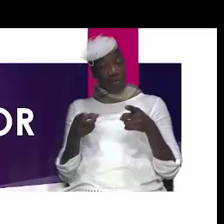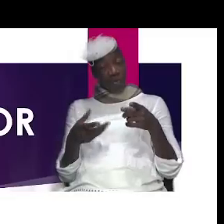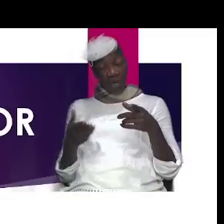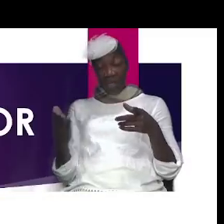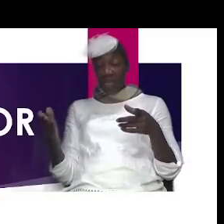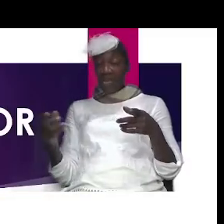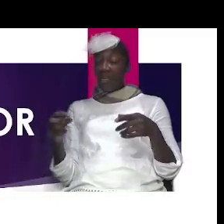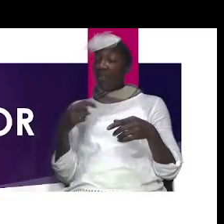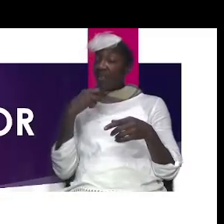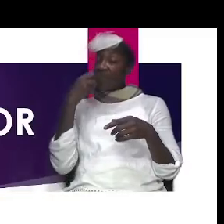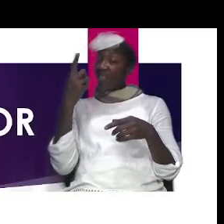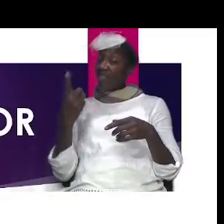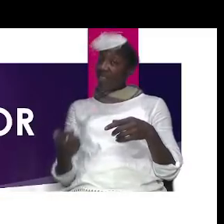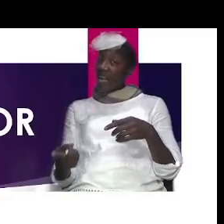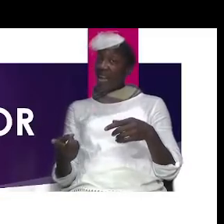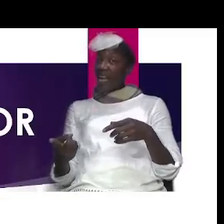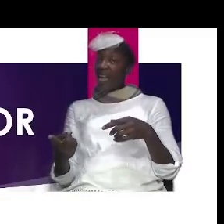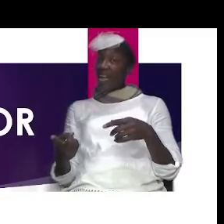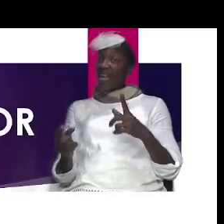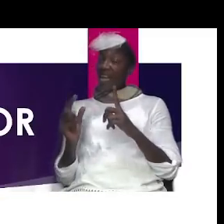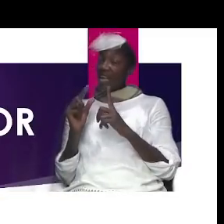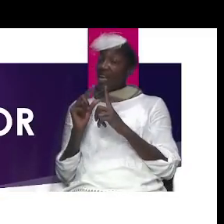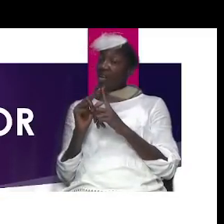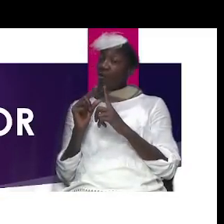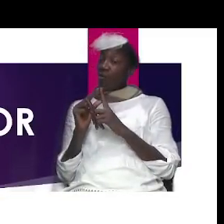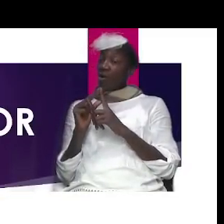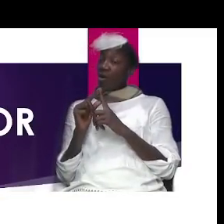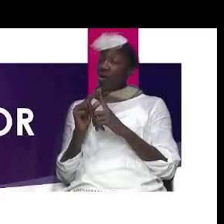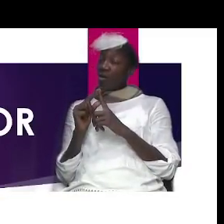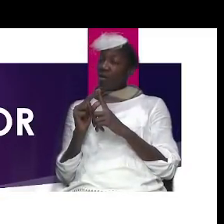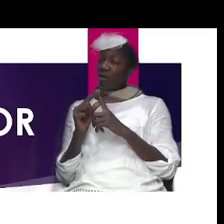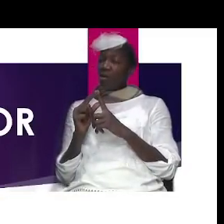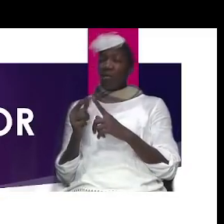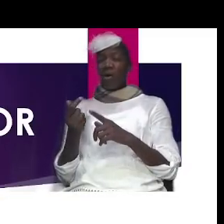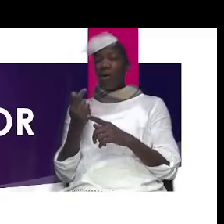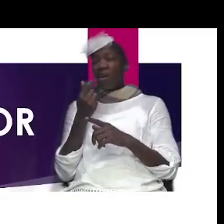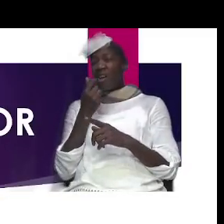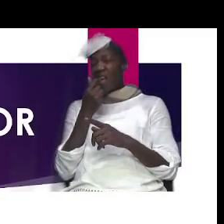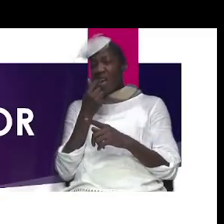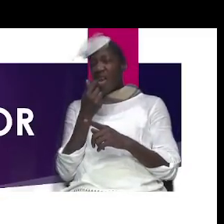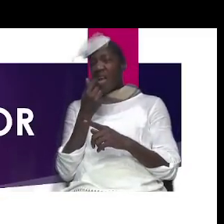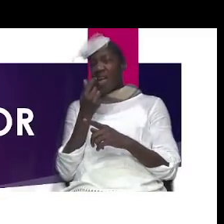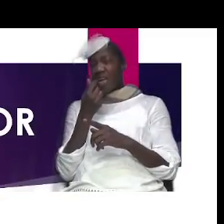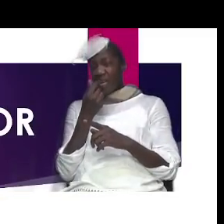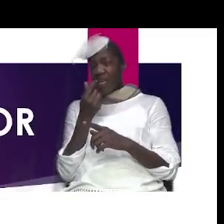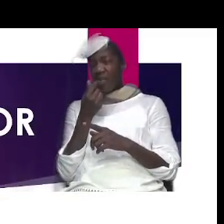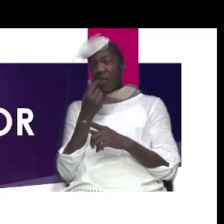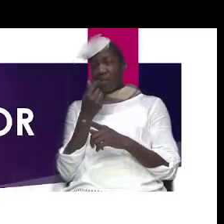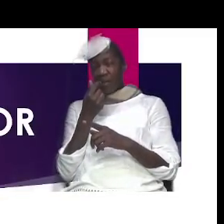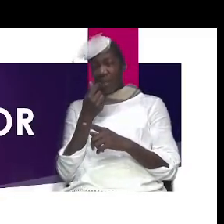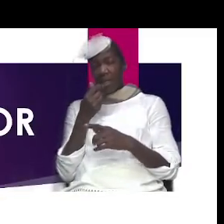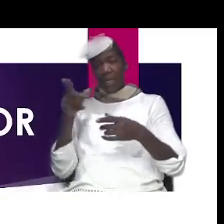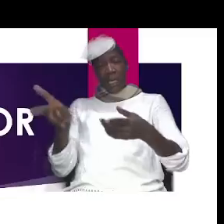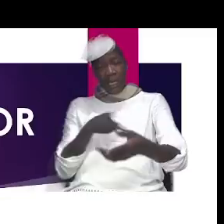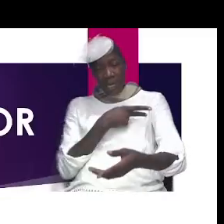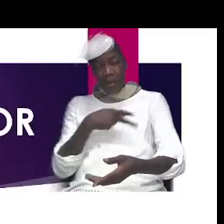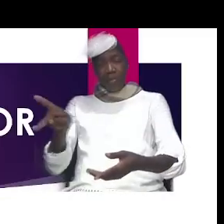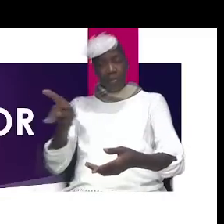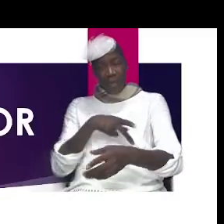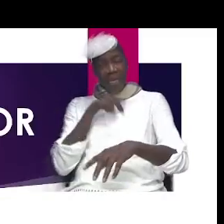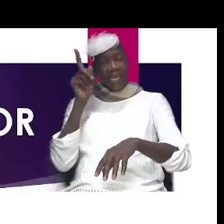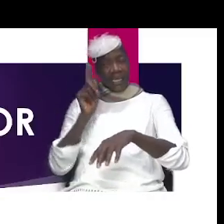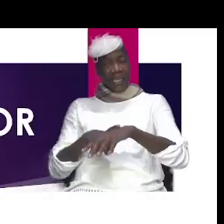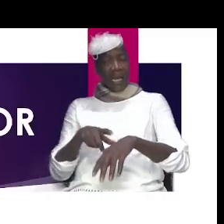say, our speech, the words that utter from our lips, the idle time and the idle words